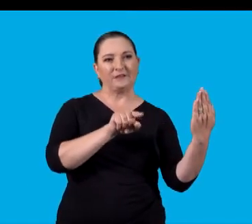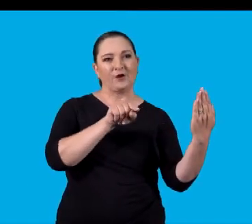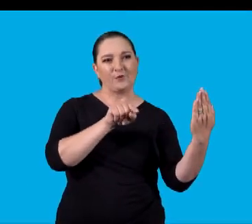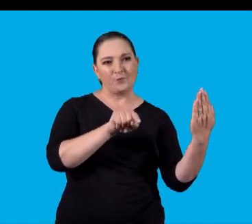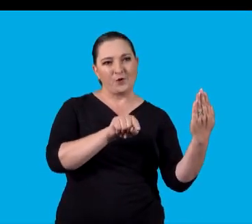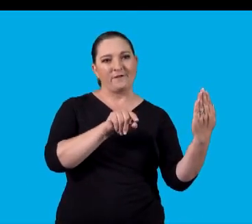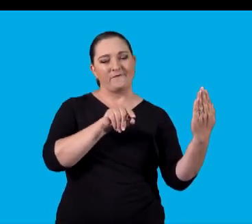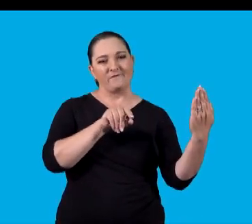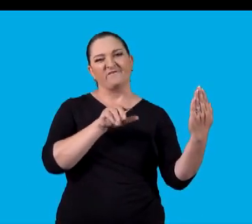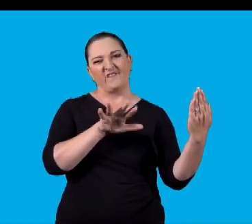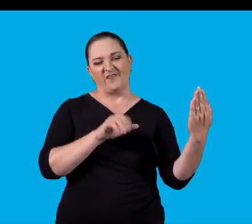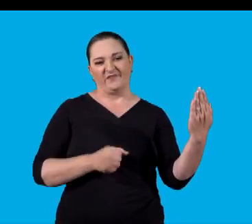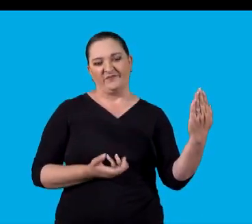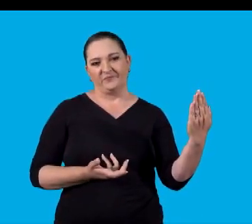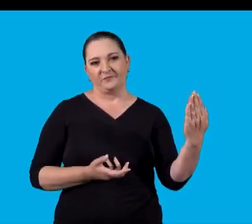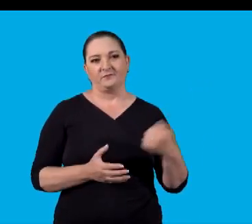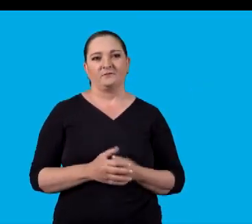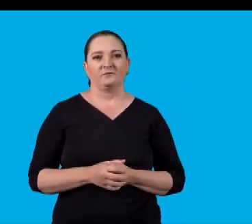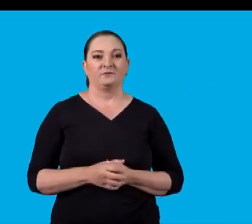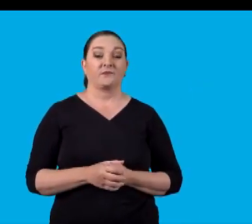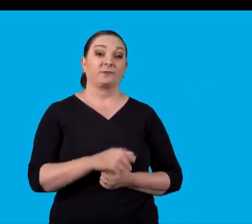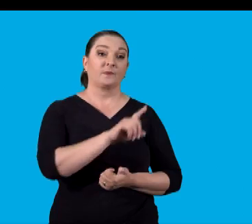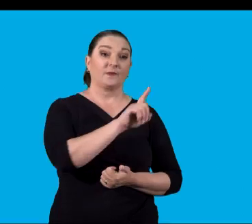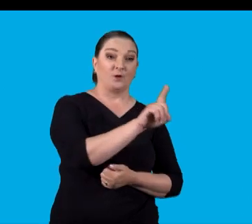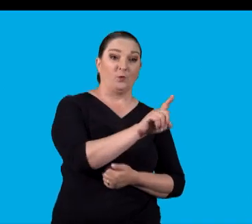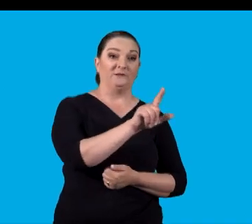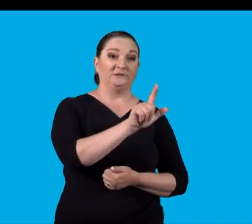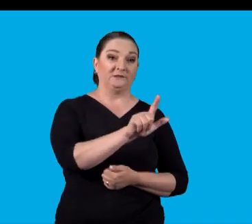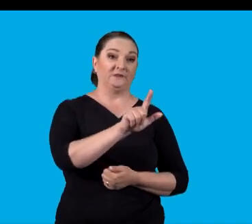a positive 177.5. So I'll come here, then I get my